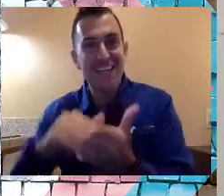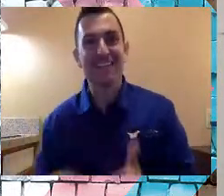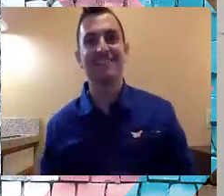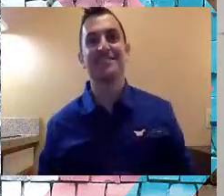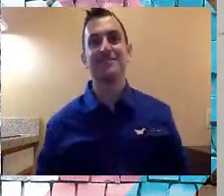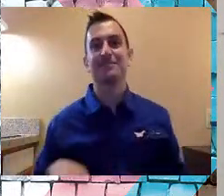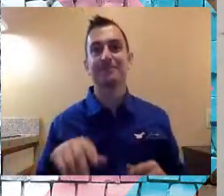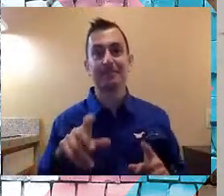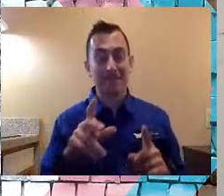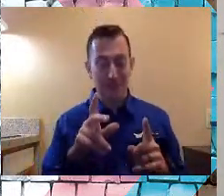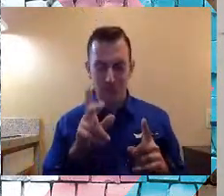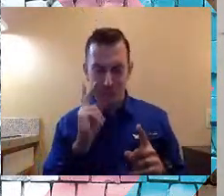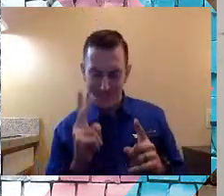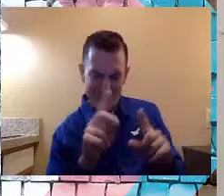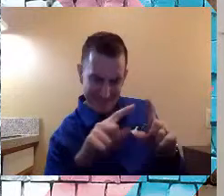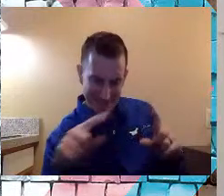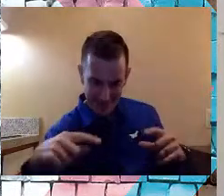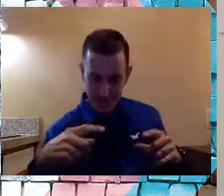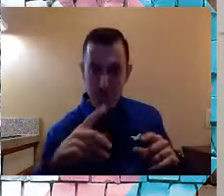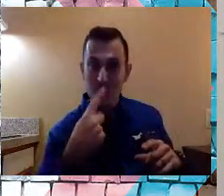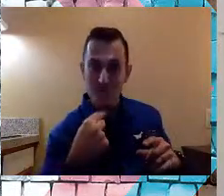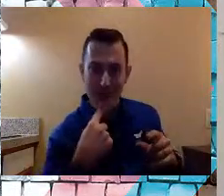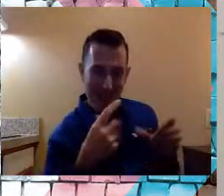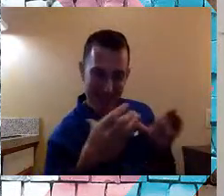wagon. Wonder what happened.